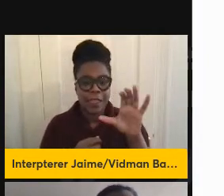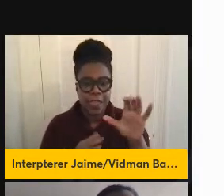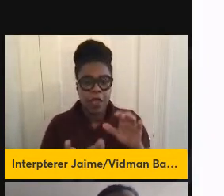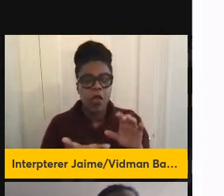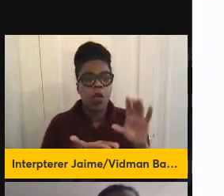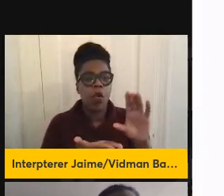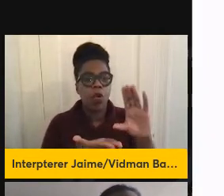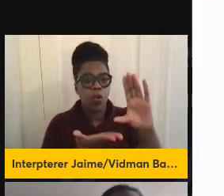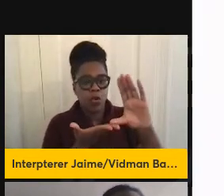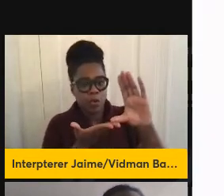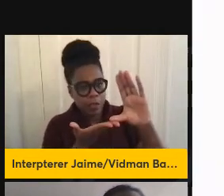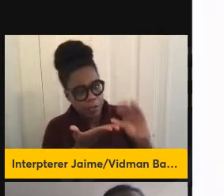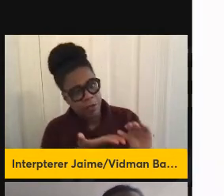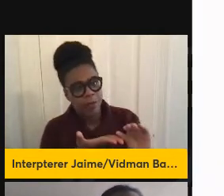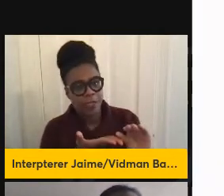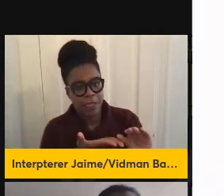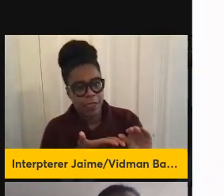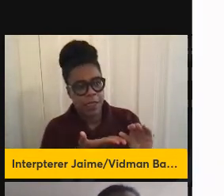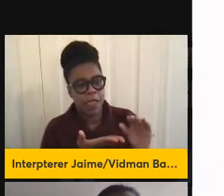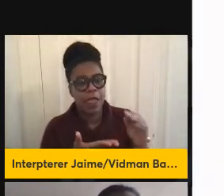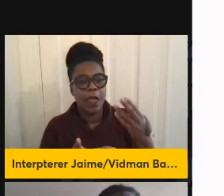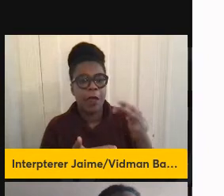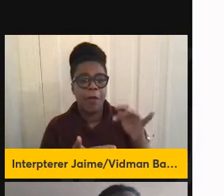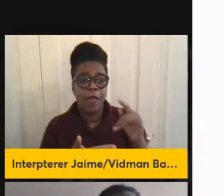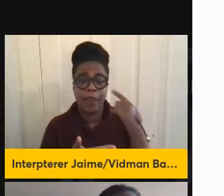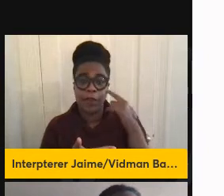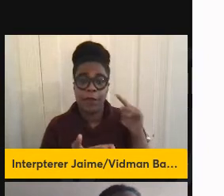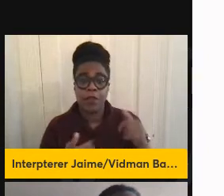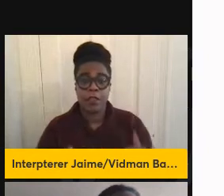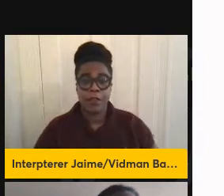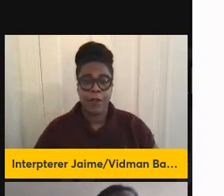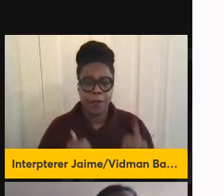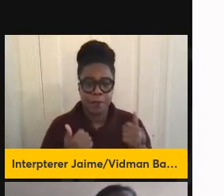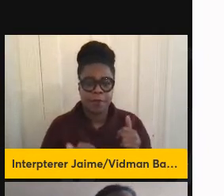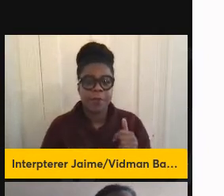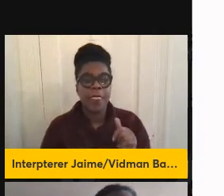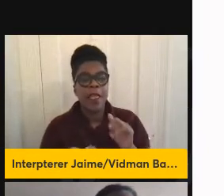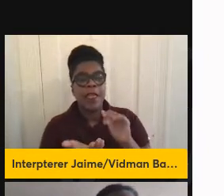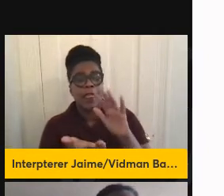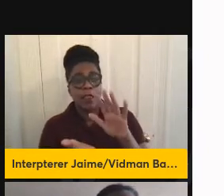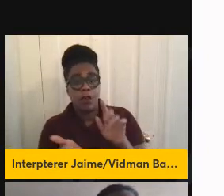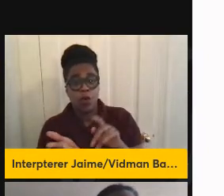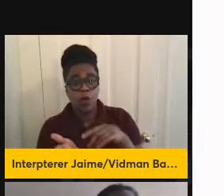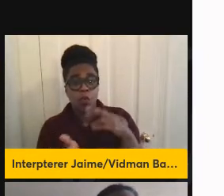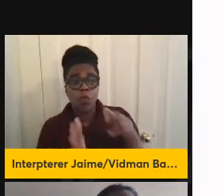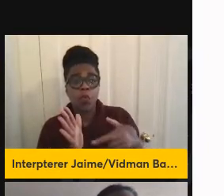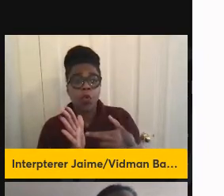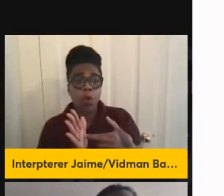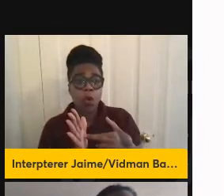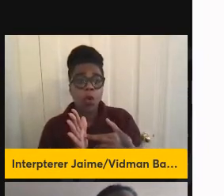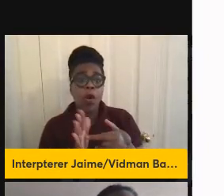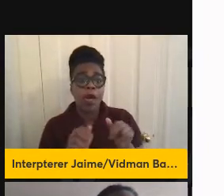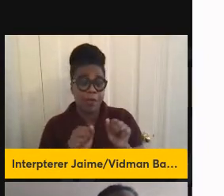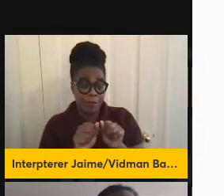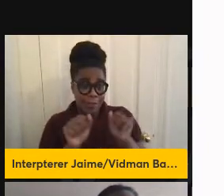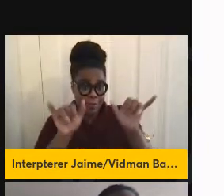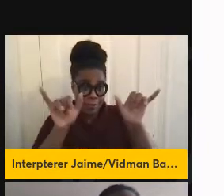to their survival. But one thing that's less studied is the role of systemic inflammation and how that plays a